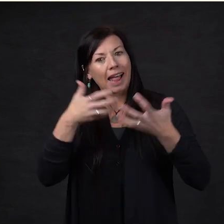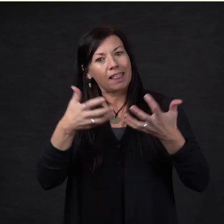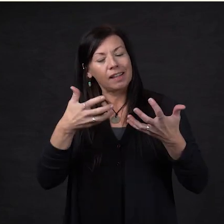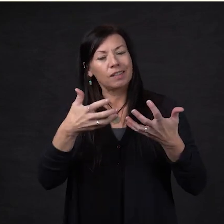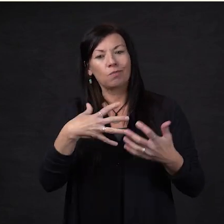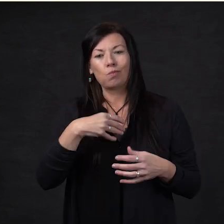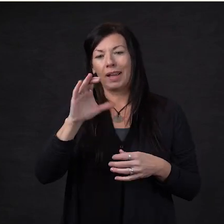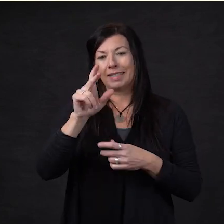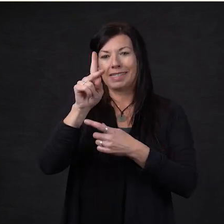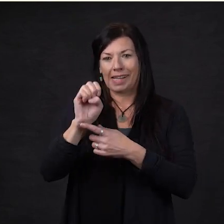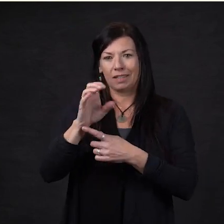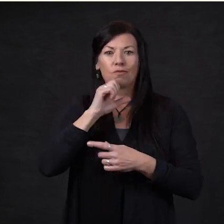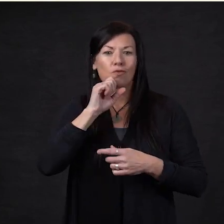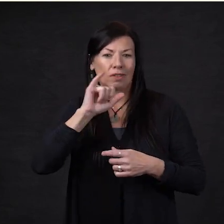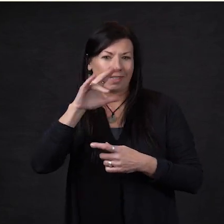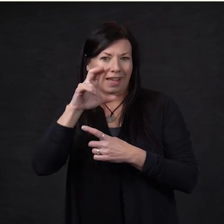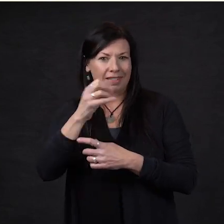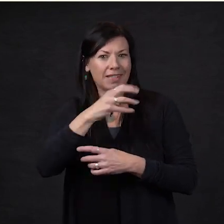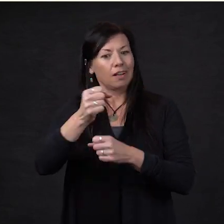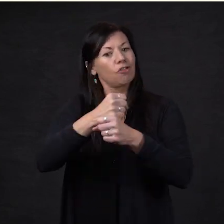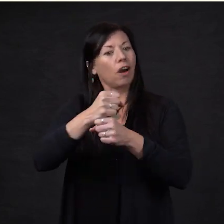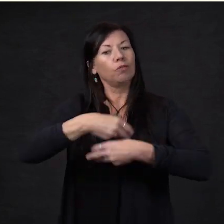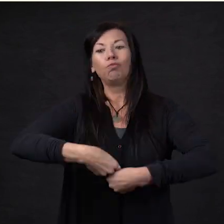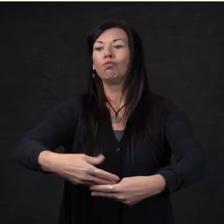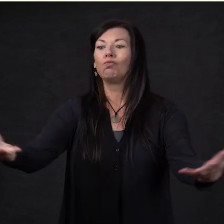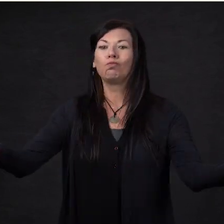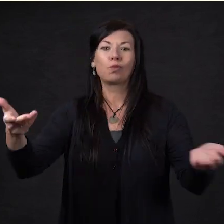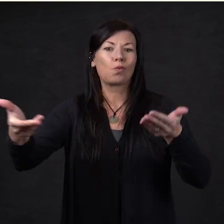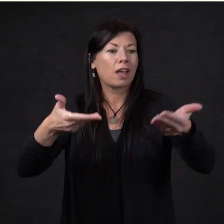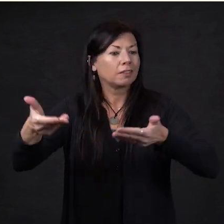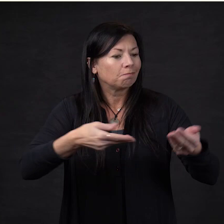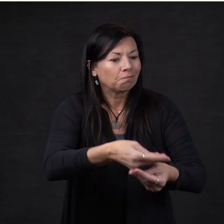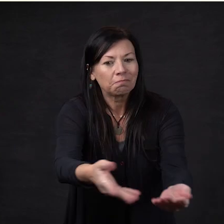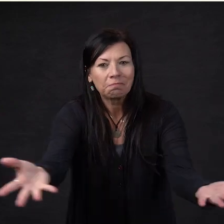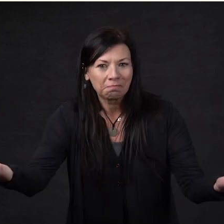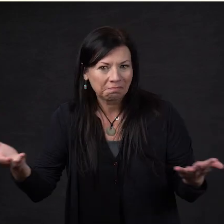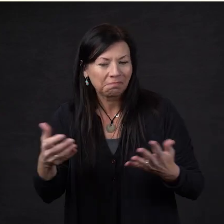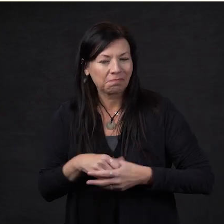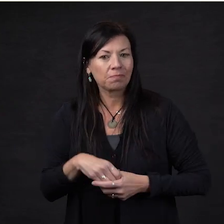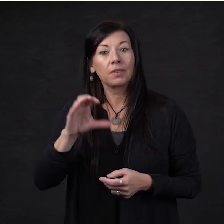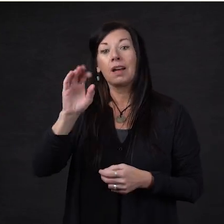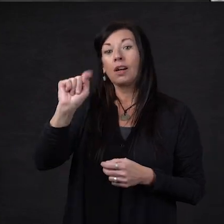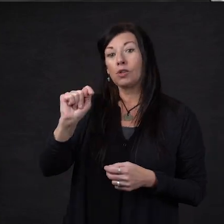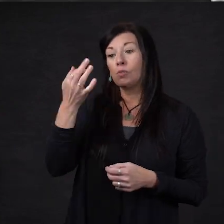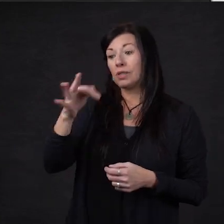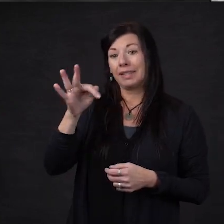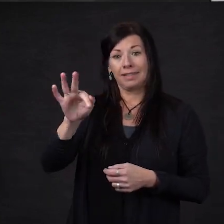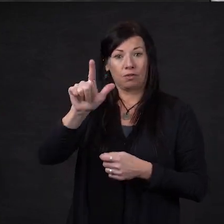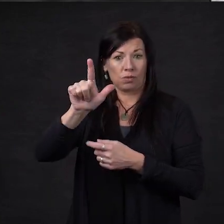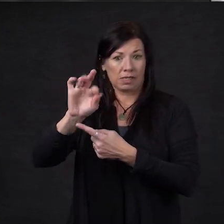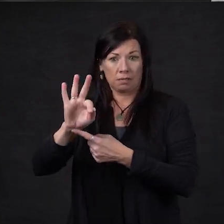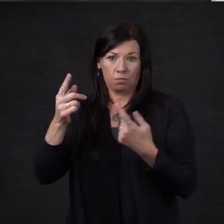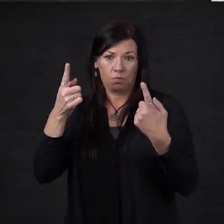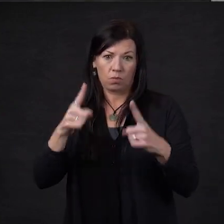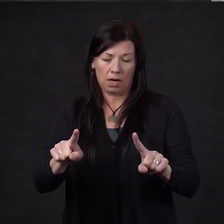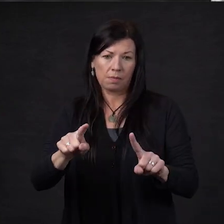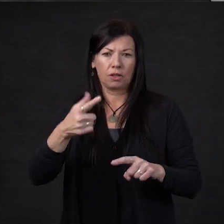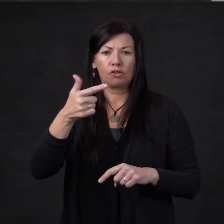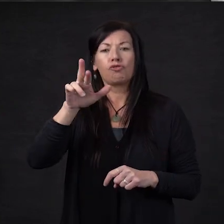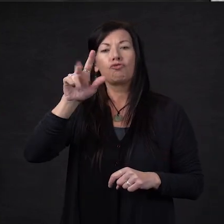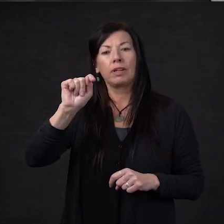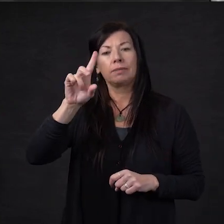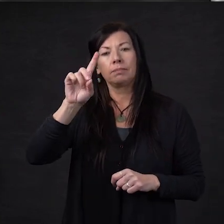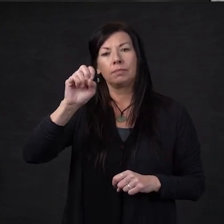cake, orange ice, and coffee to guests. Archival film, people in a long line. In October 1929, the